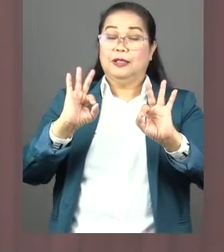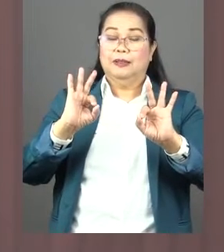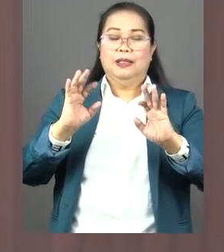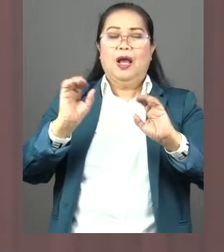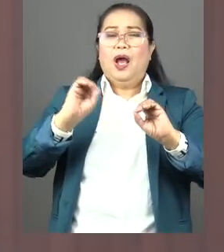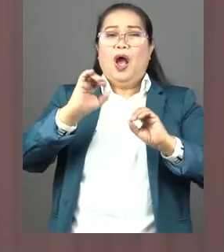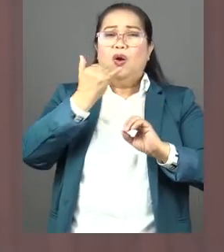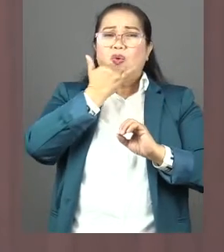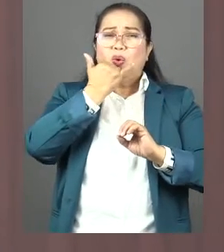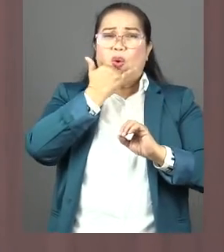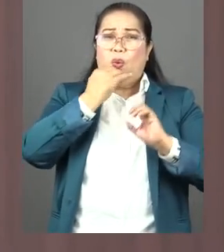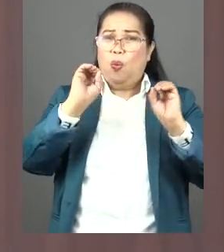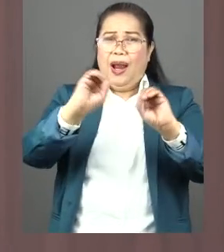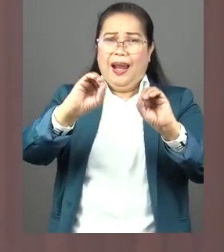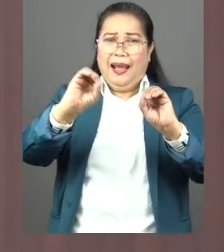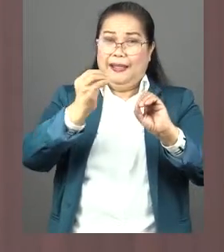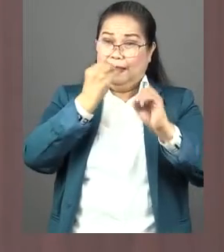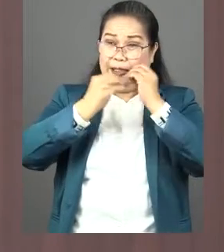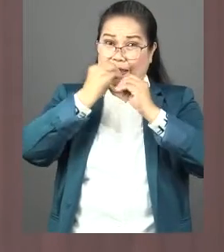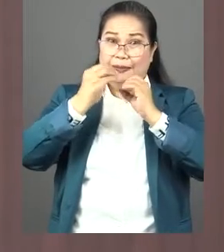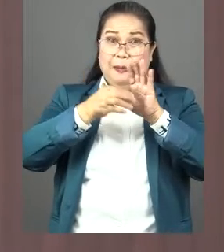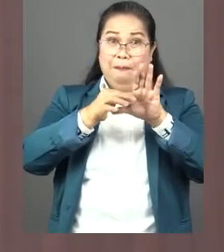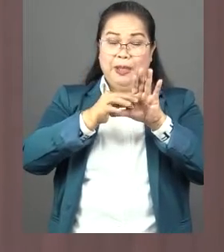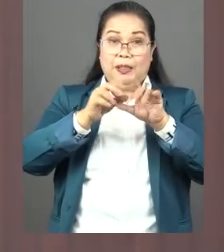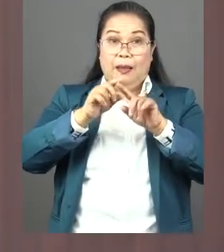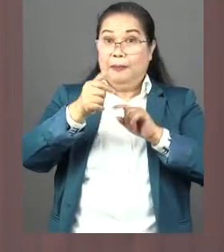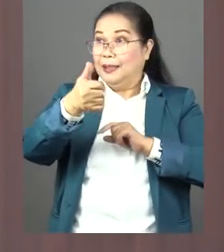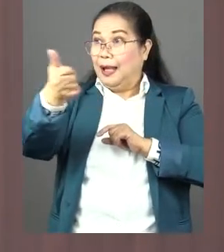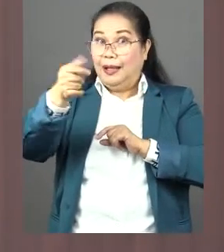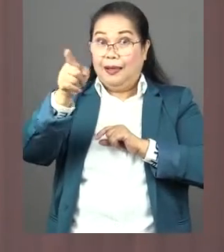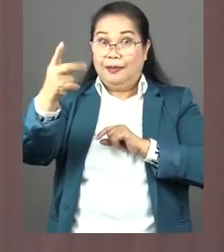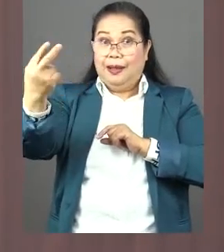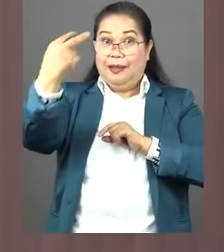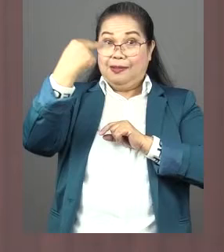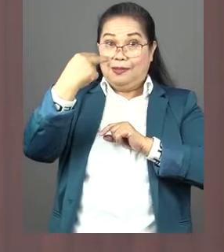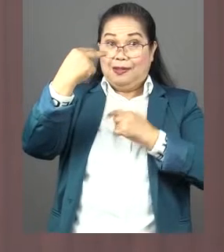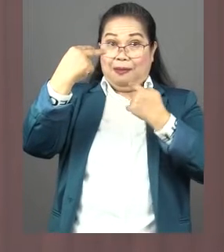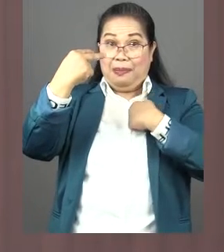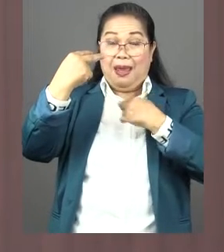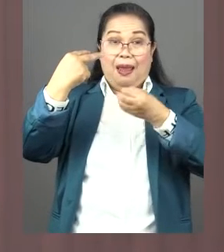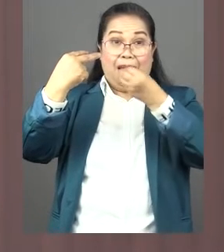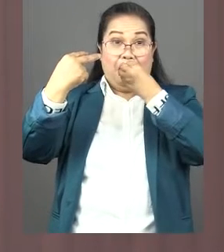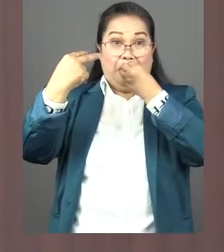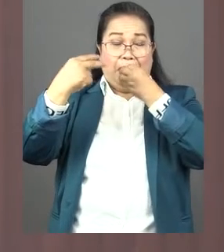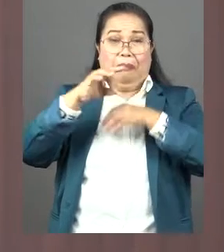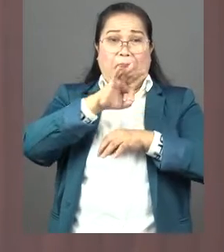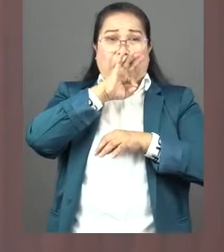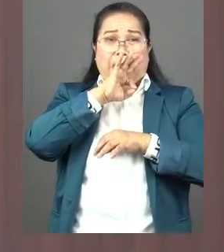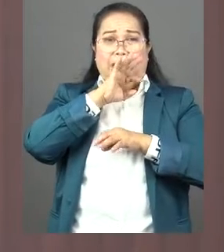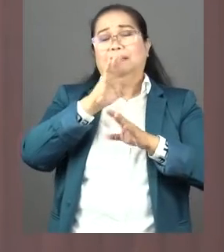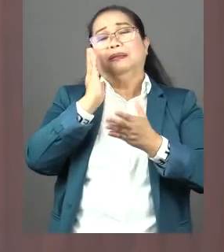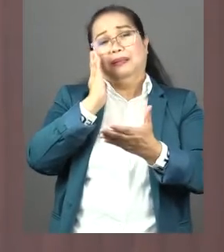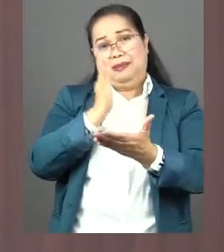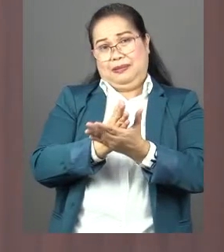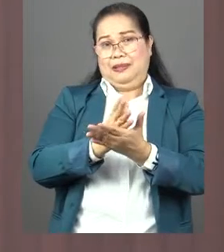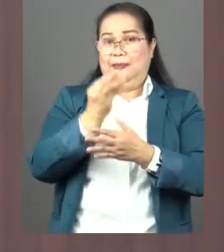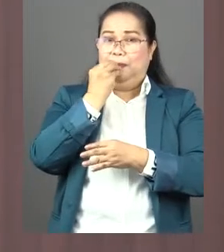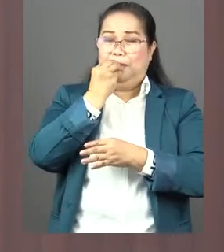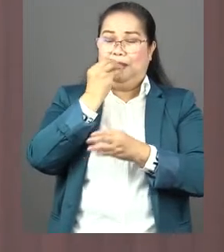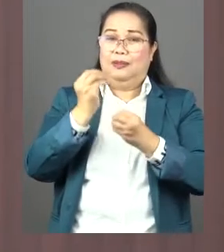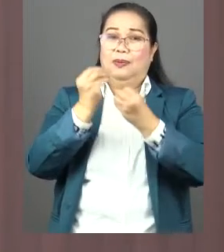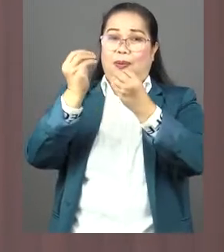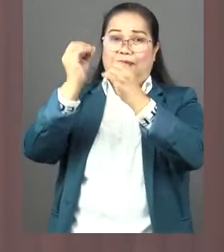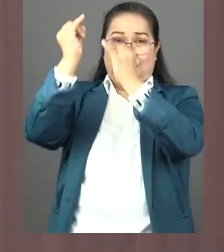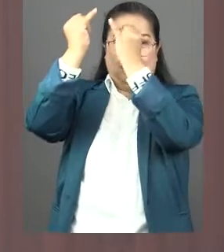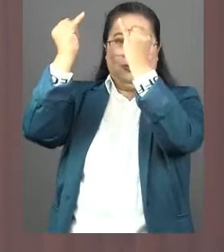eating meat. But if eating meat makes another person stumble, Paul said, then I will refuse to eat meat offered to